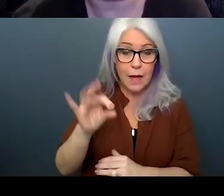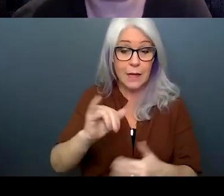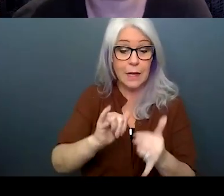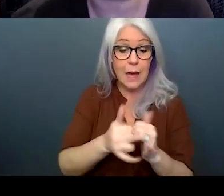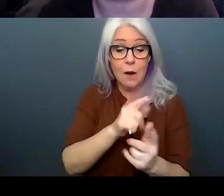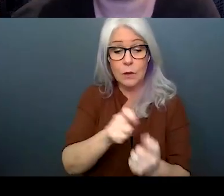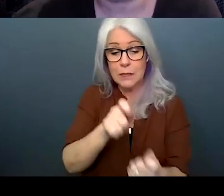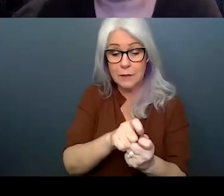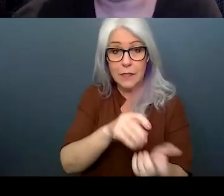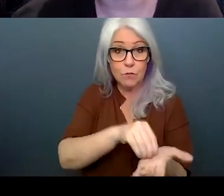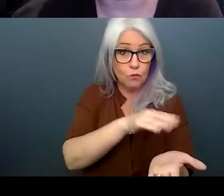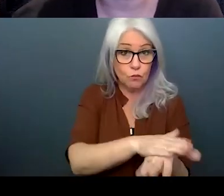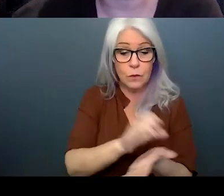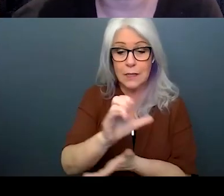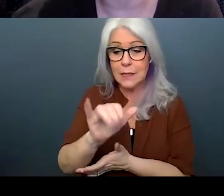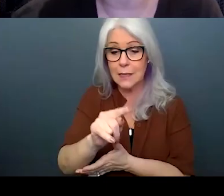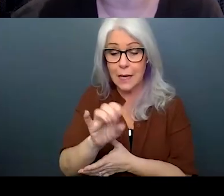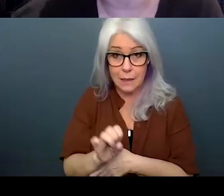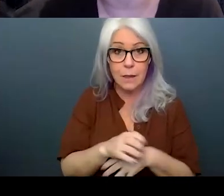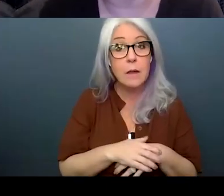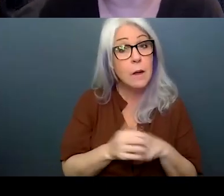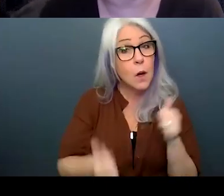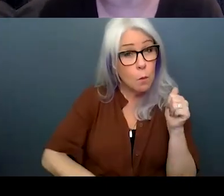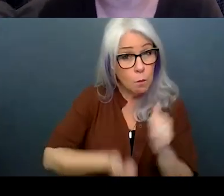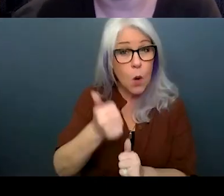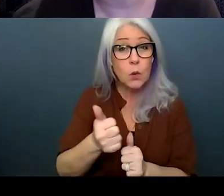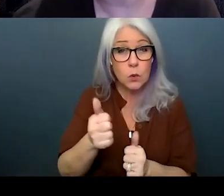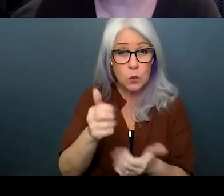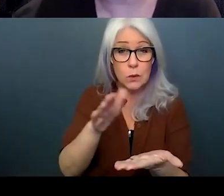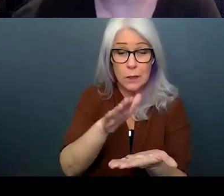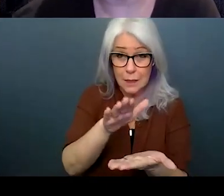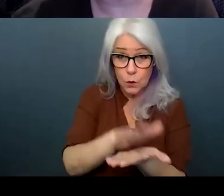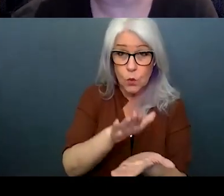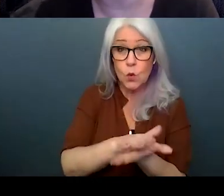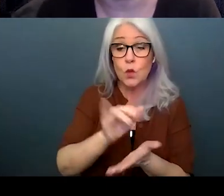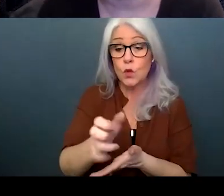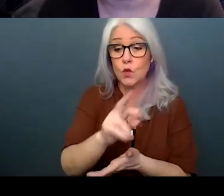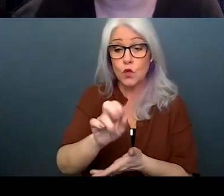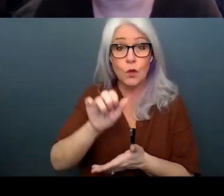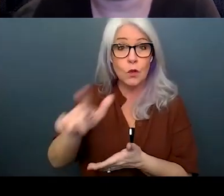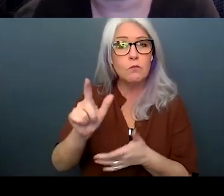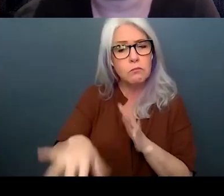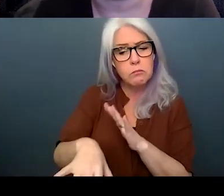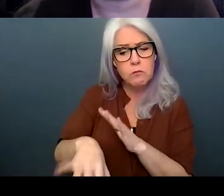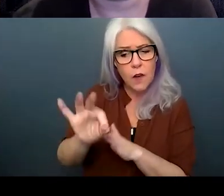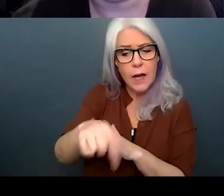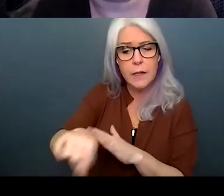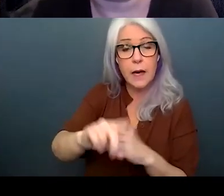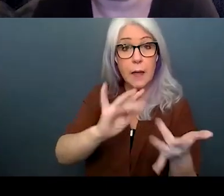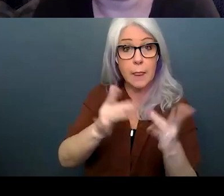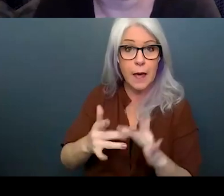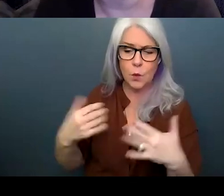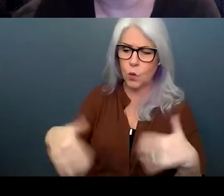most academic journals are available for purchase online, but the high cost makes them inaccessible